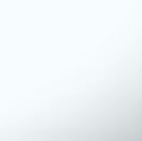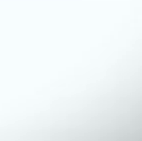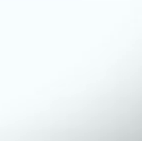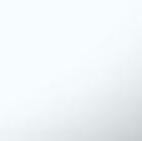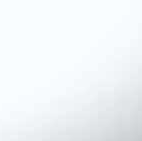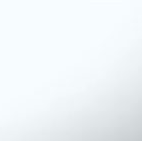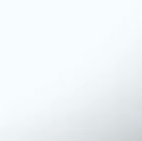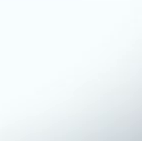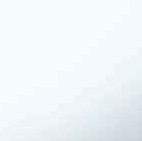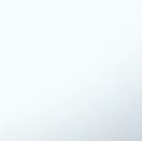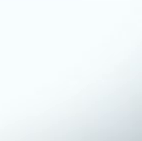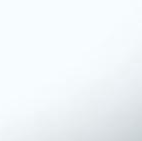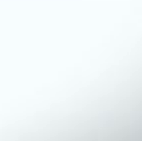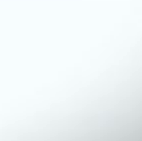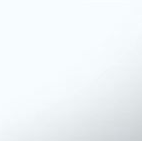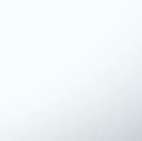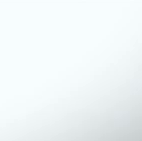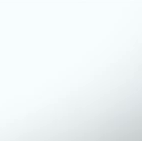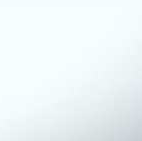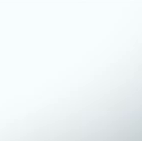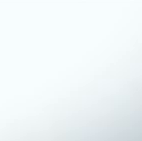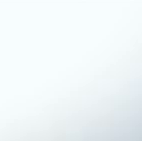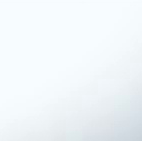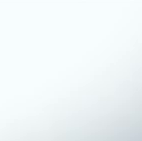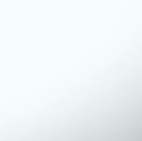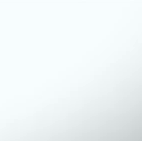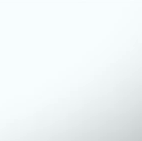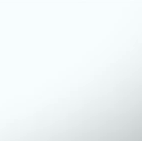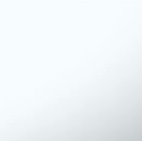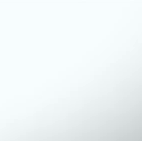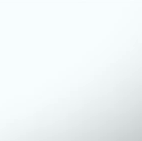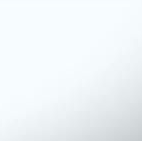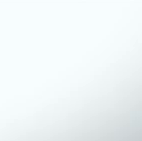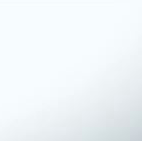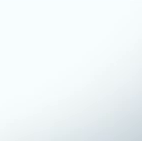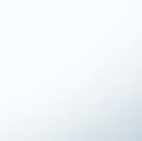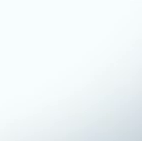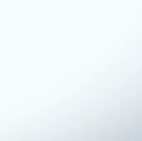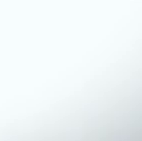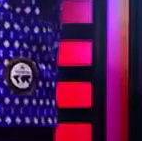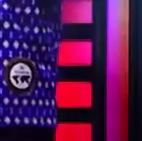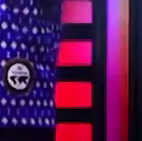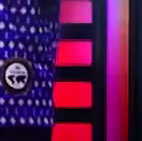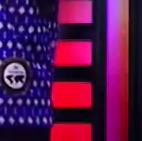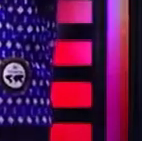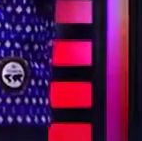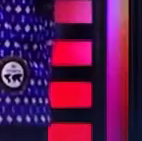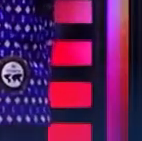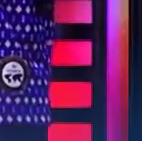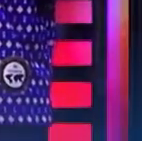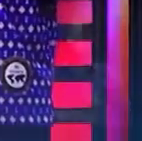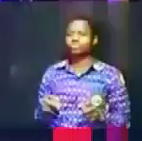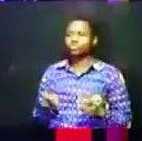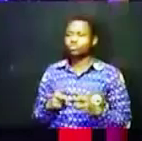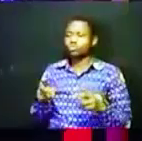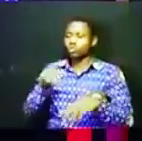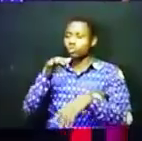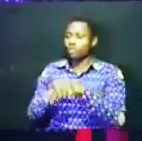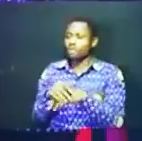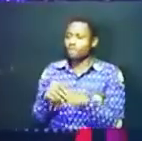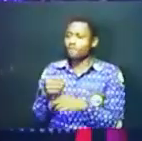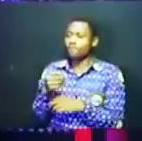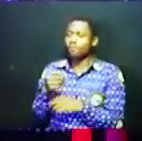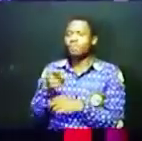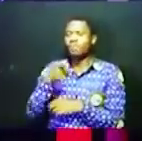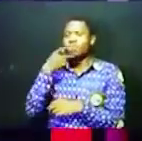promised. You see, so on the day of Pentecost, when people were thinking that they were drunk,